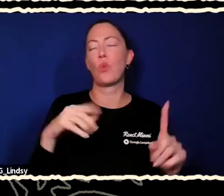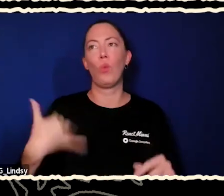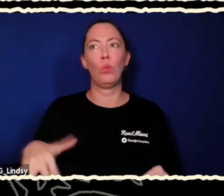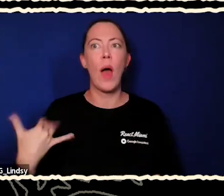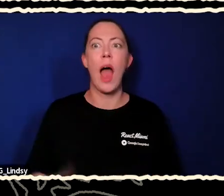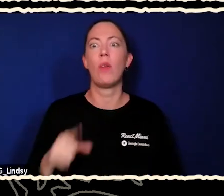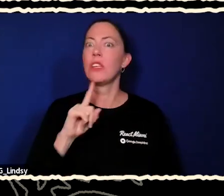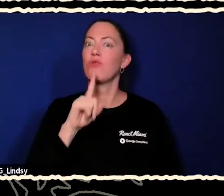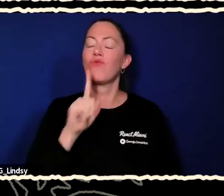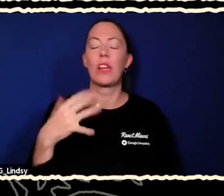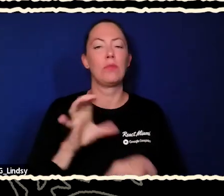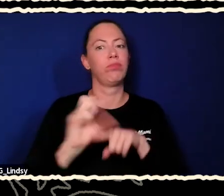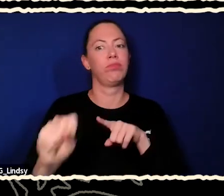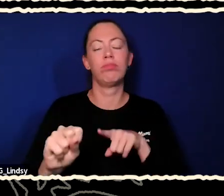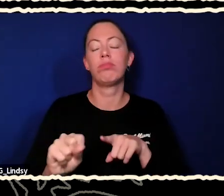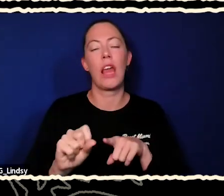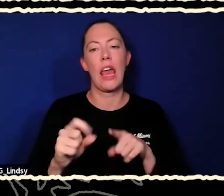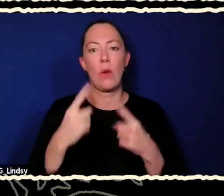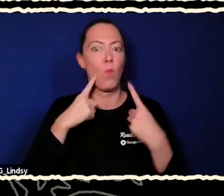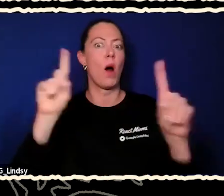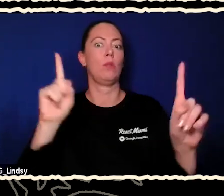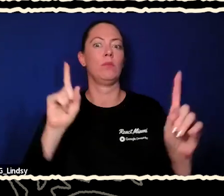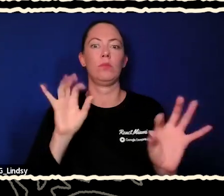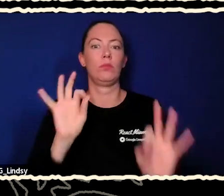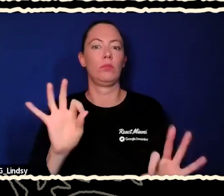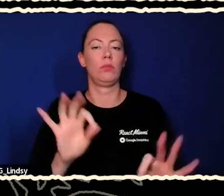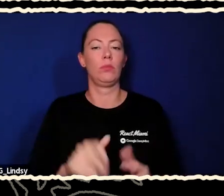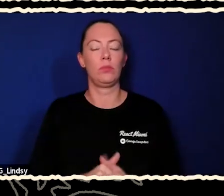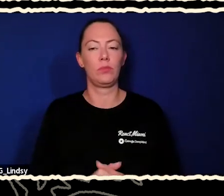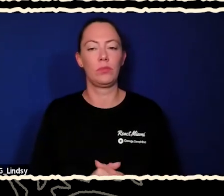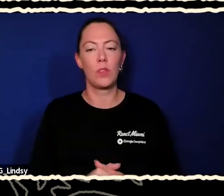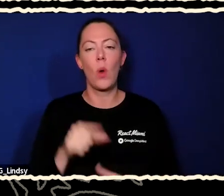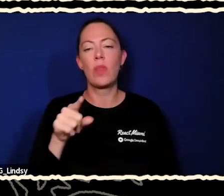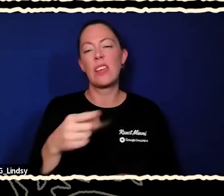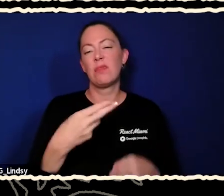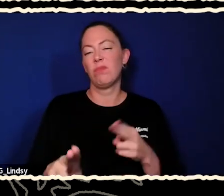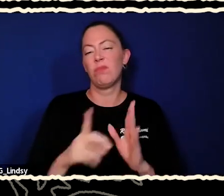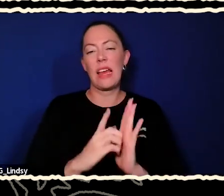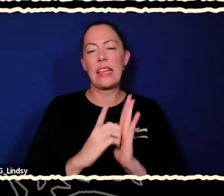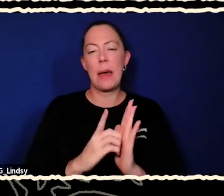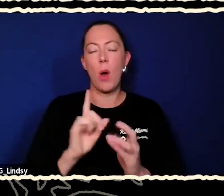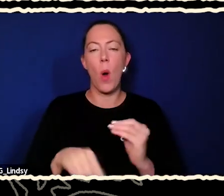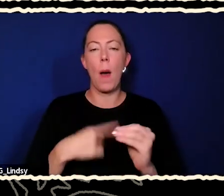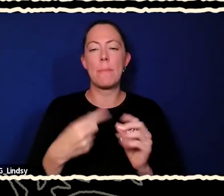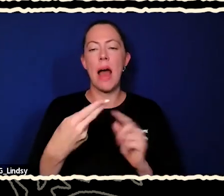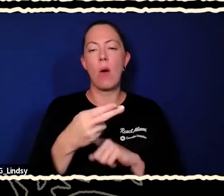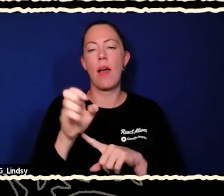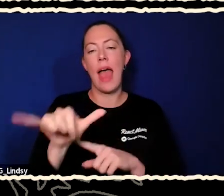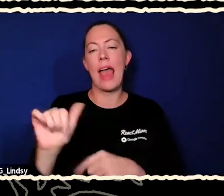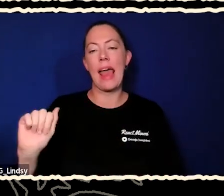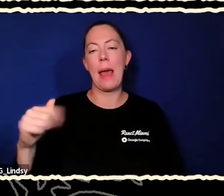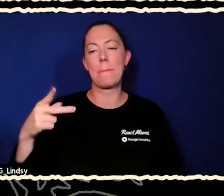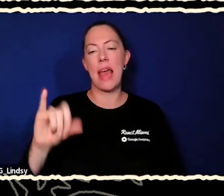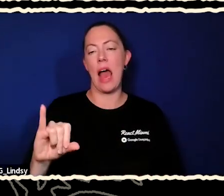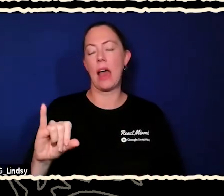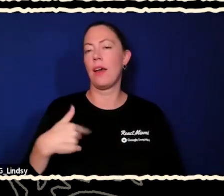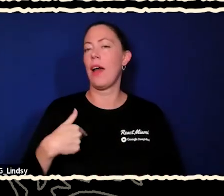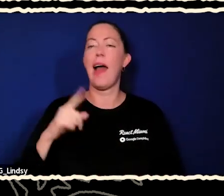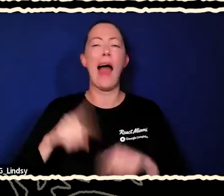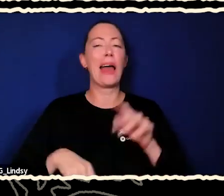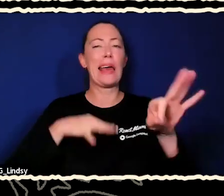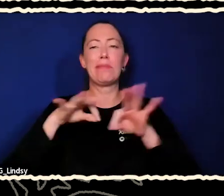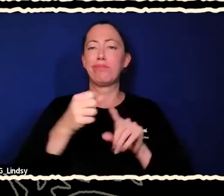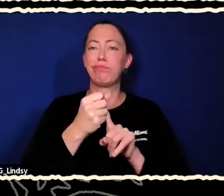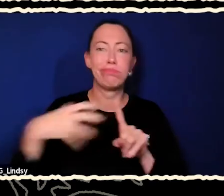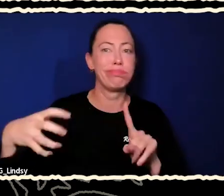works. So that's demo of HeyAPI. I can't explain everything here. It's